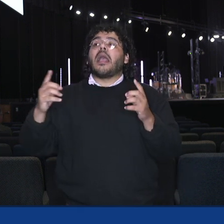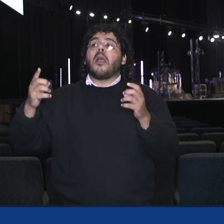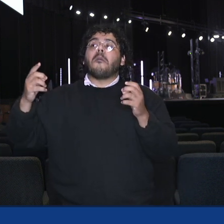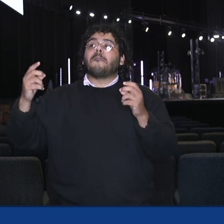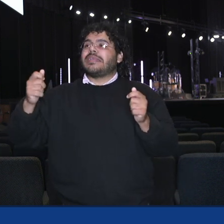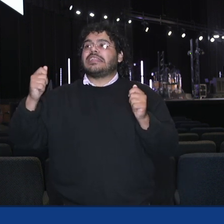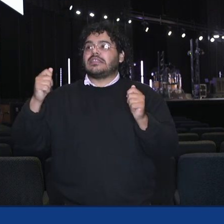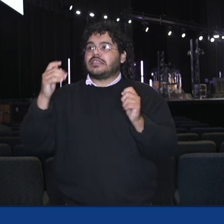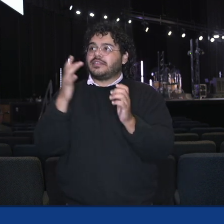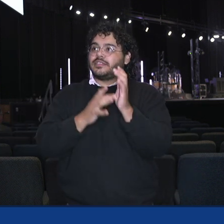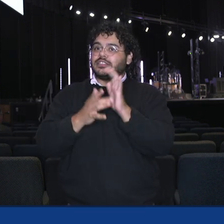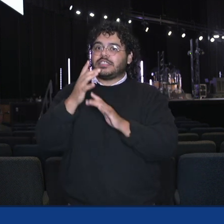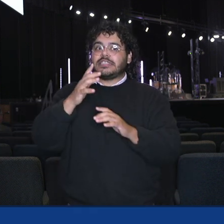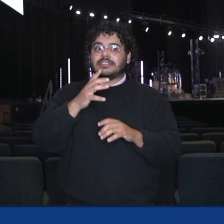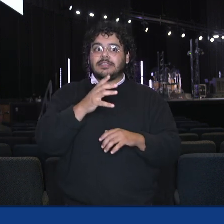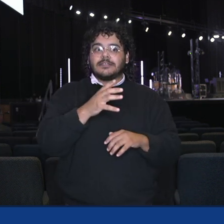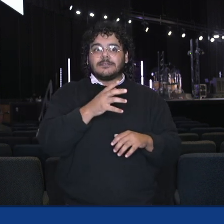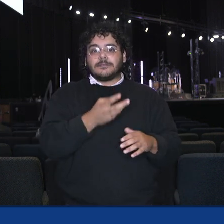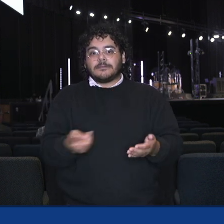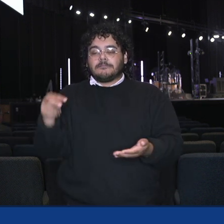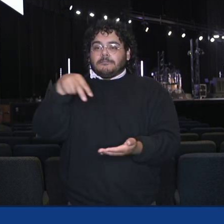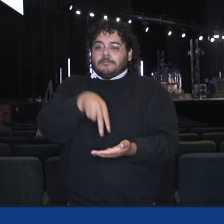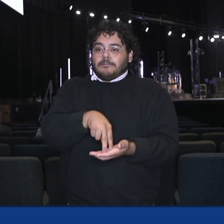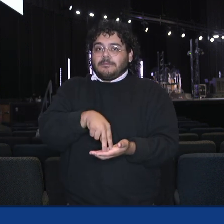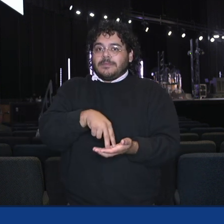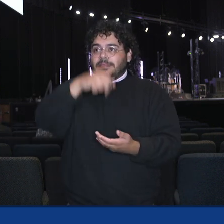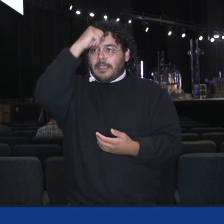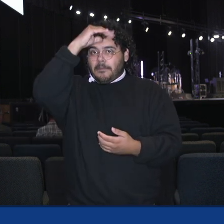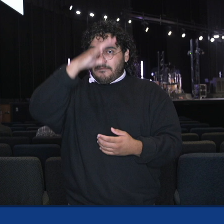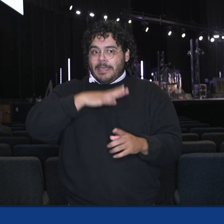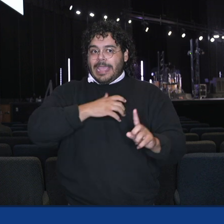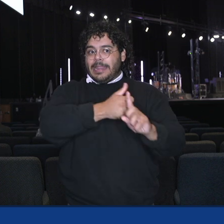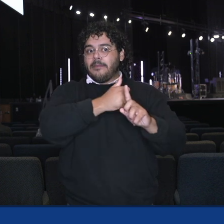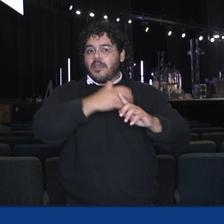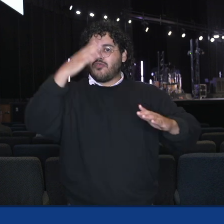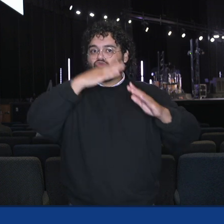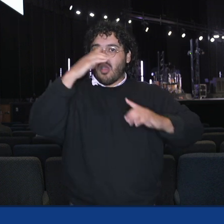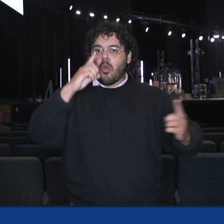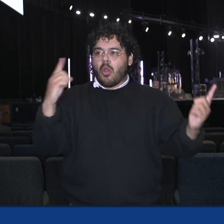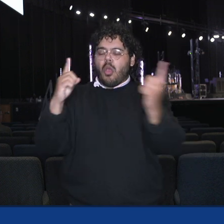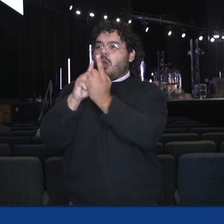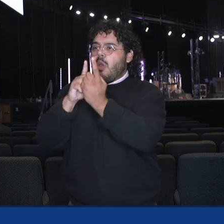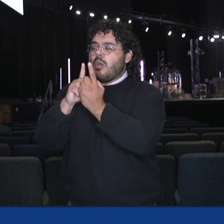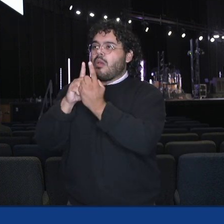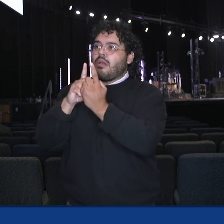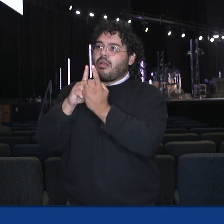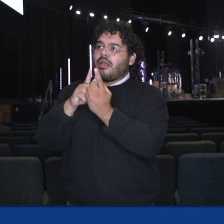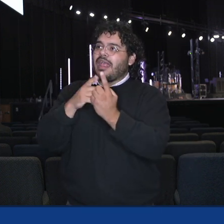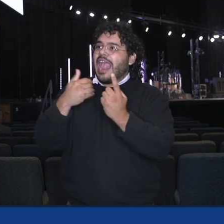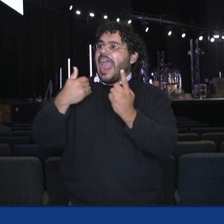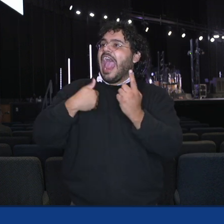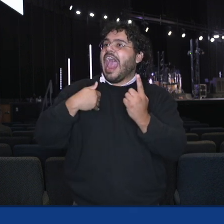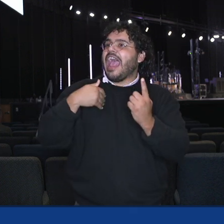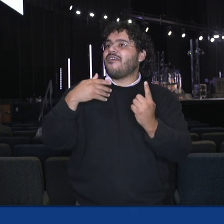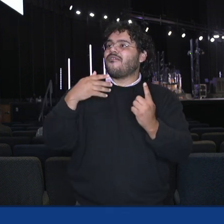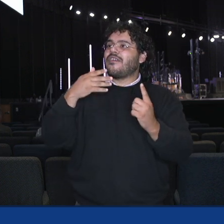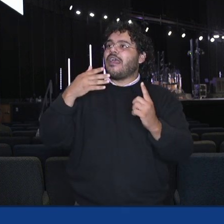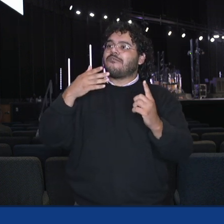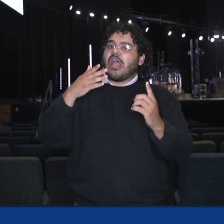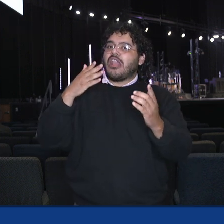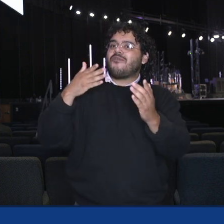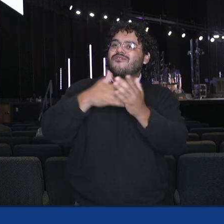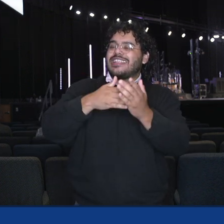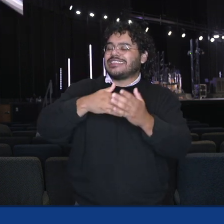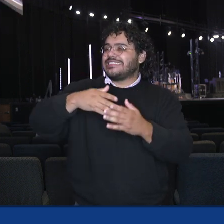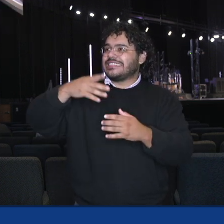troubled man who has an afflicting spirit. Not only does he have an afflicting spirit that's affecting